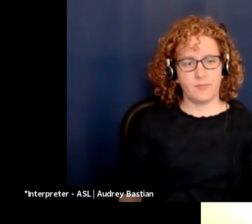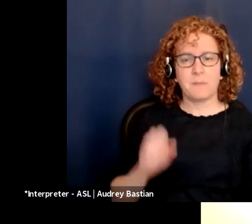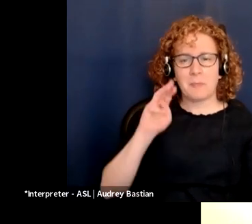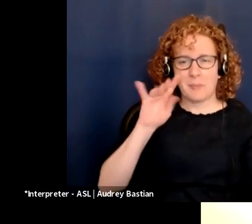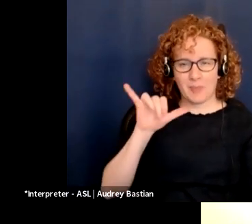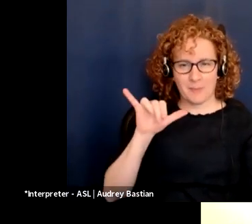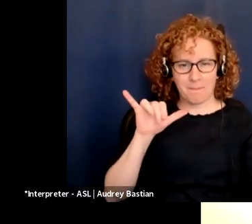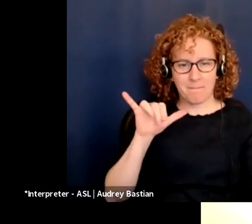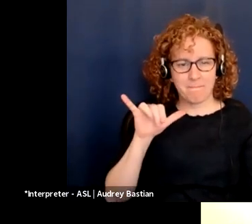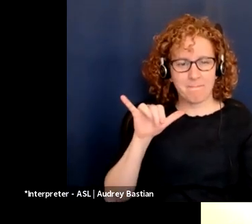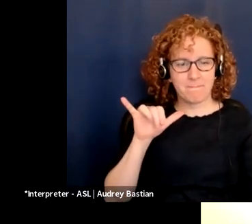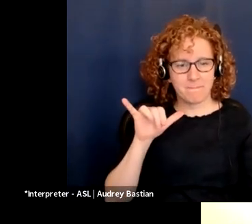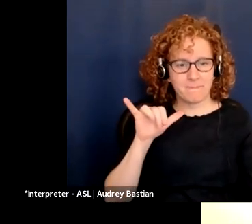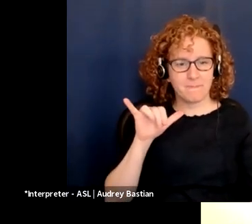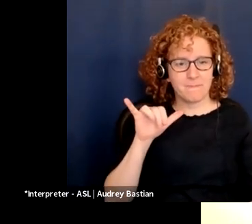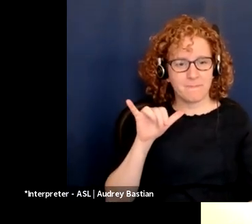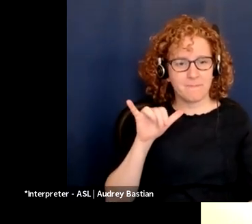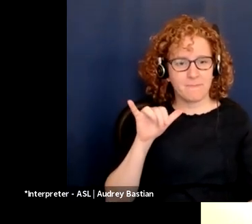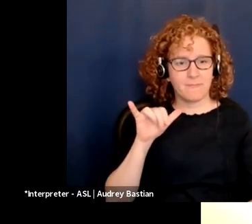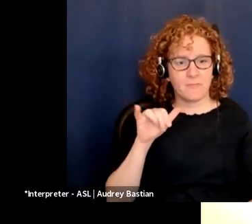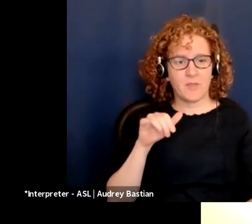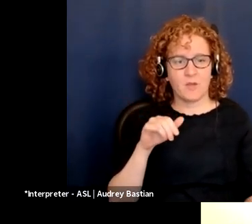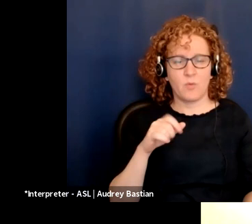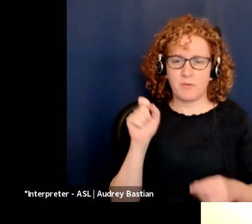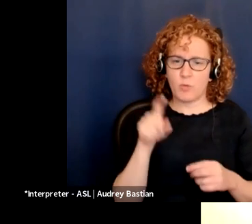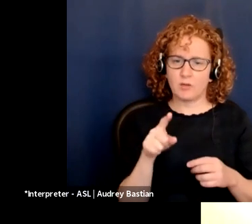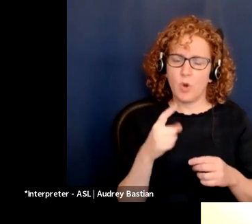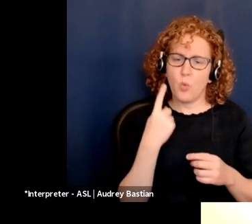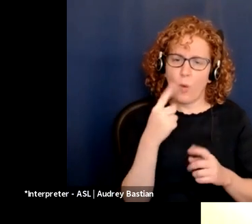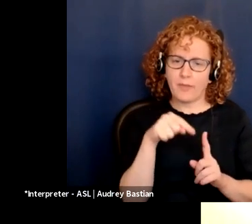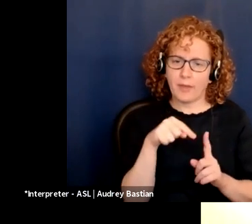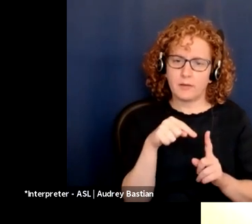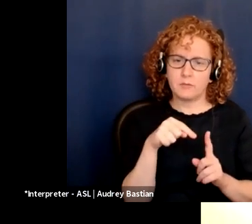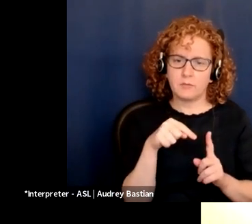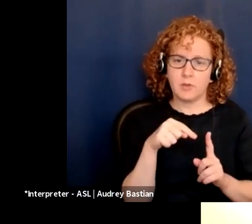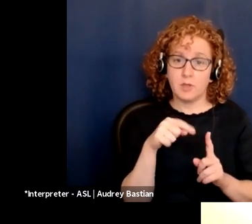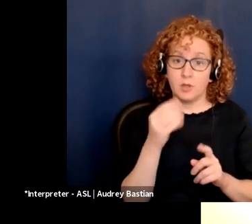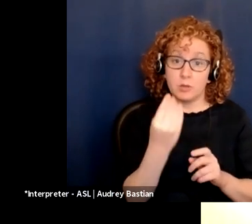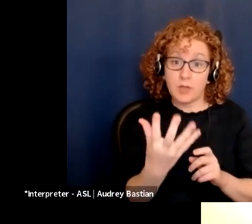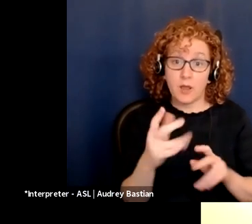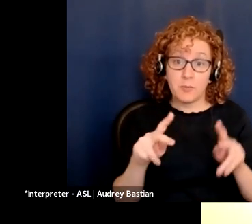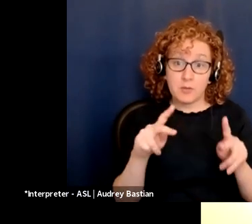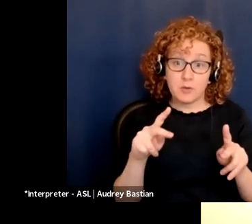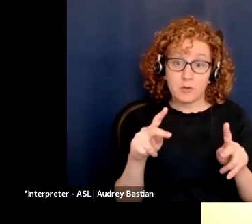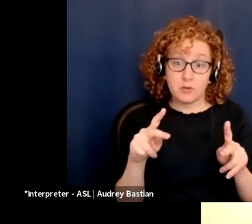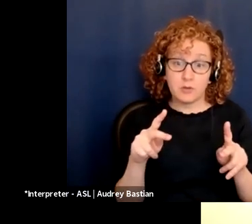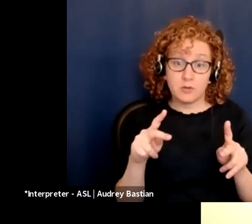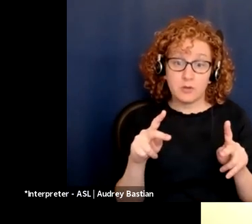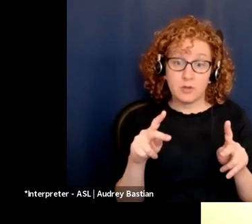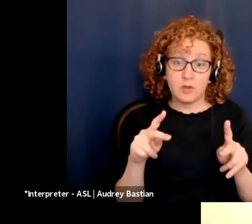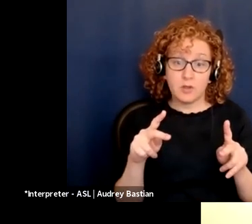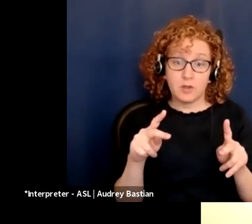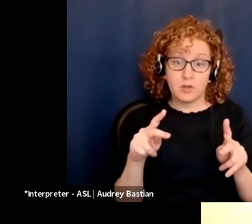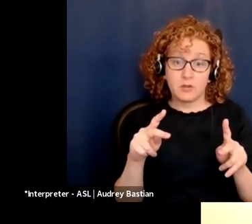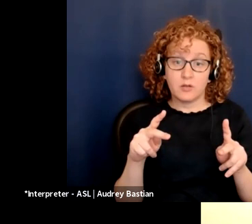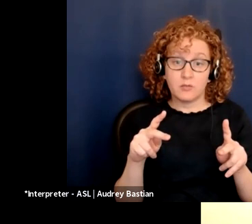Listen, and when we got to the fourth question, one thing we tell people, particularly supervisors,